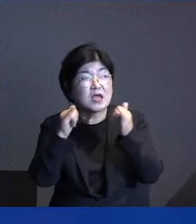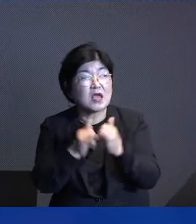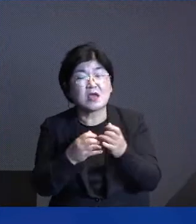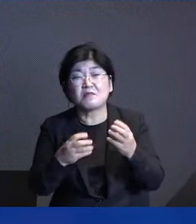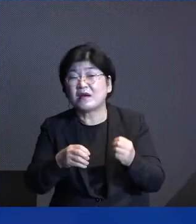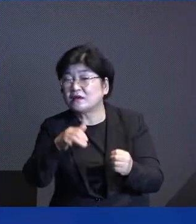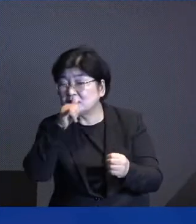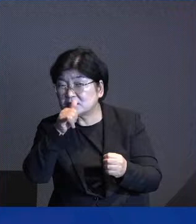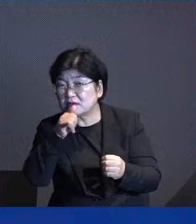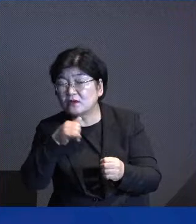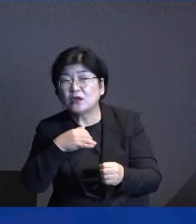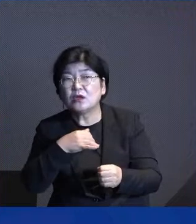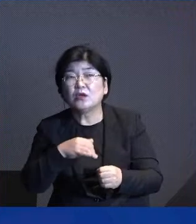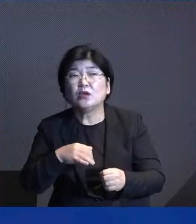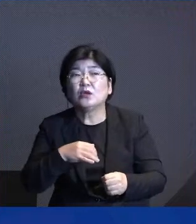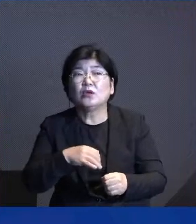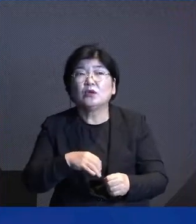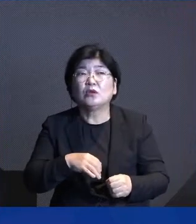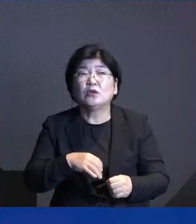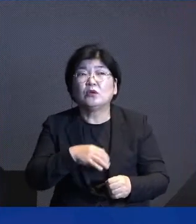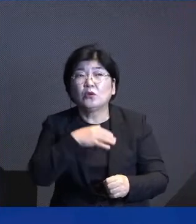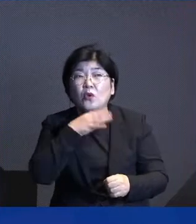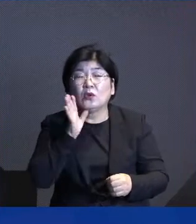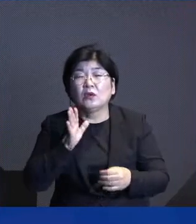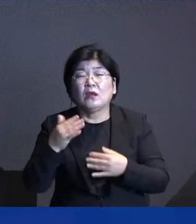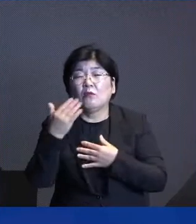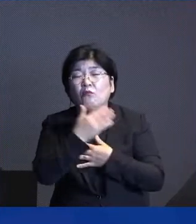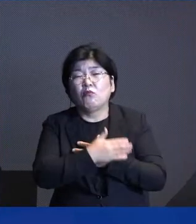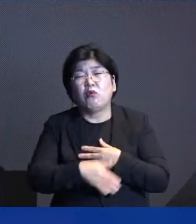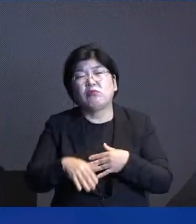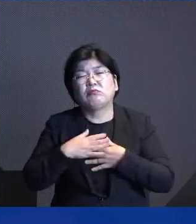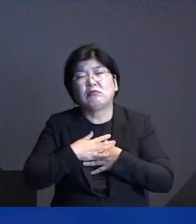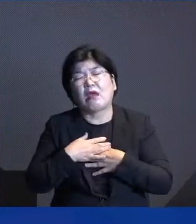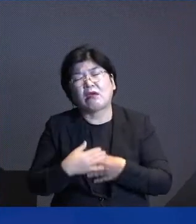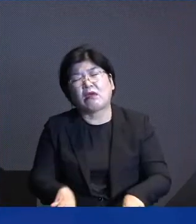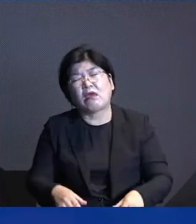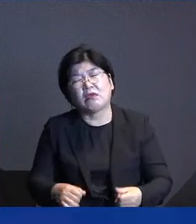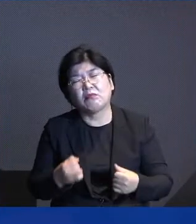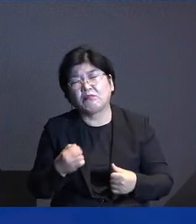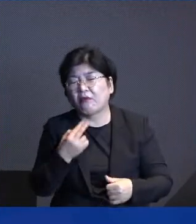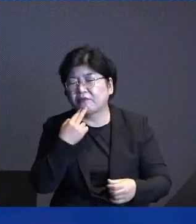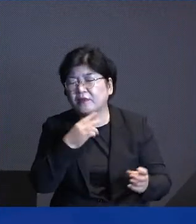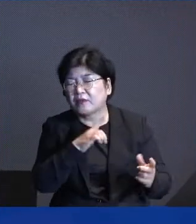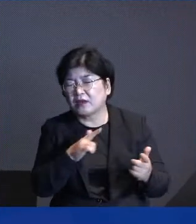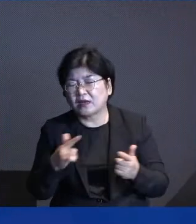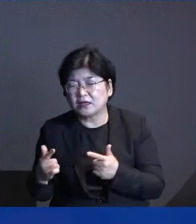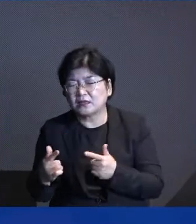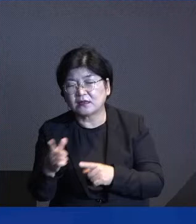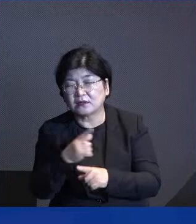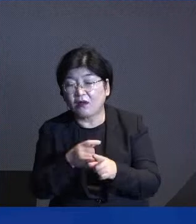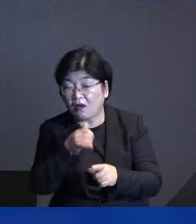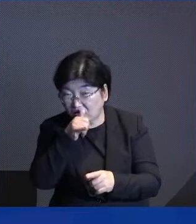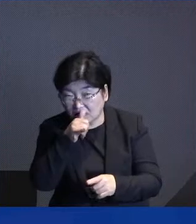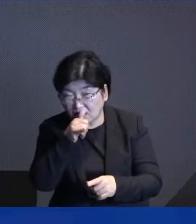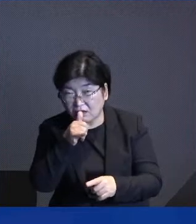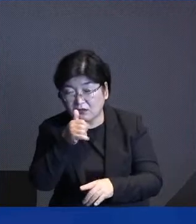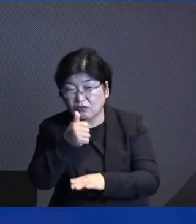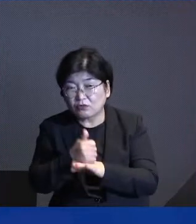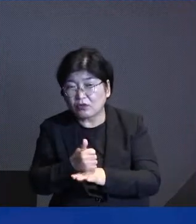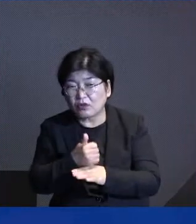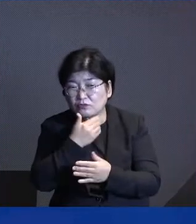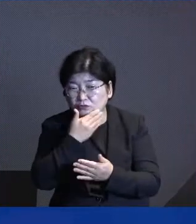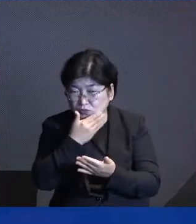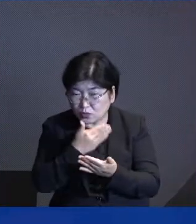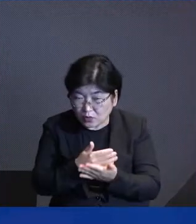population, actually leads to compromised dignity, which finally leads to human rights crisis. And the box in the bottom is most